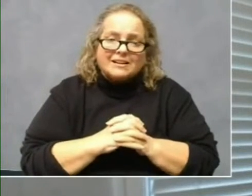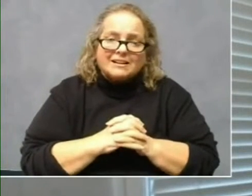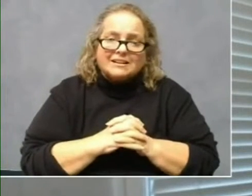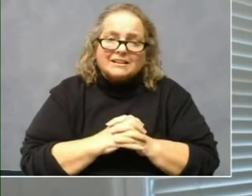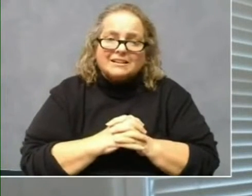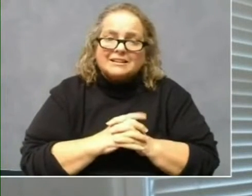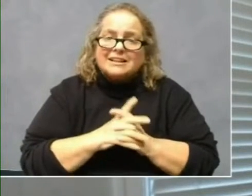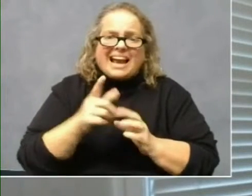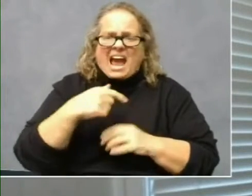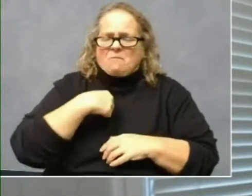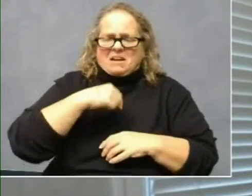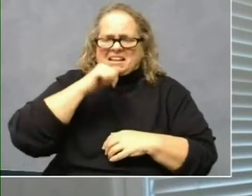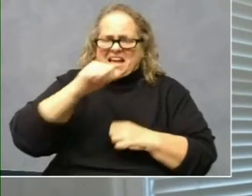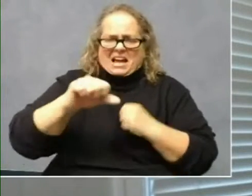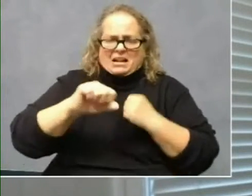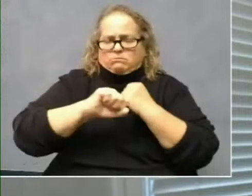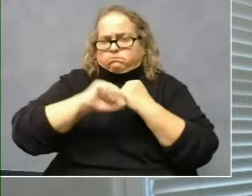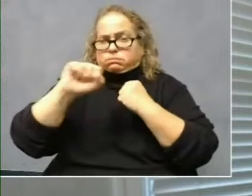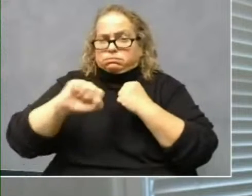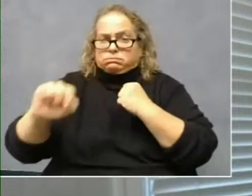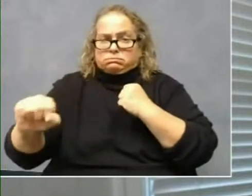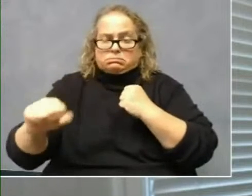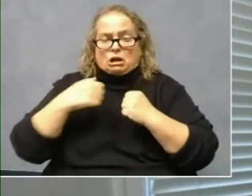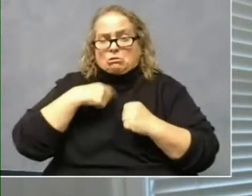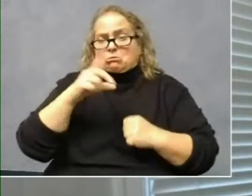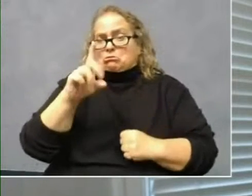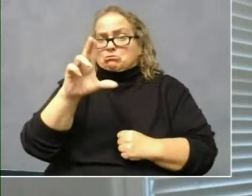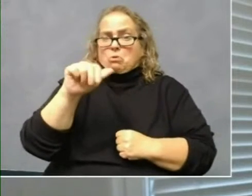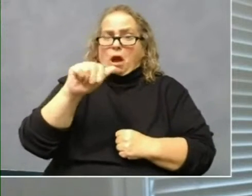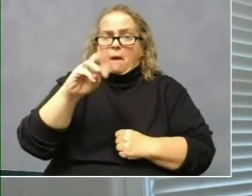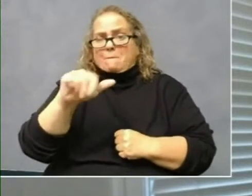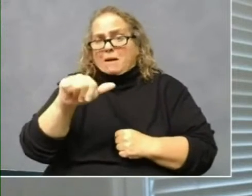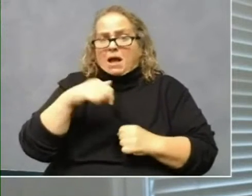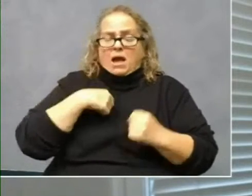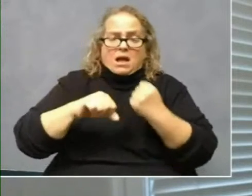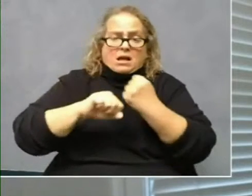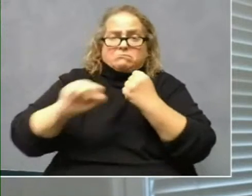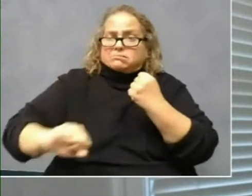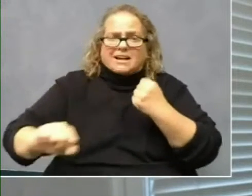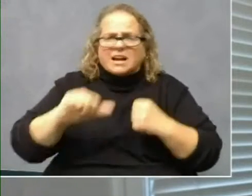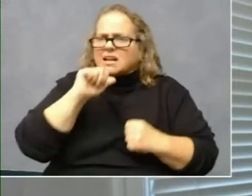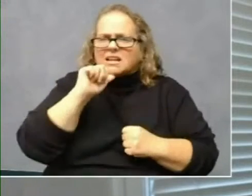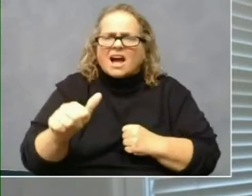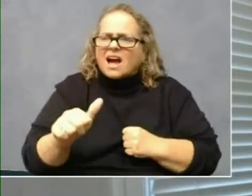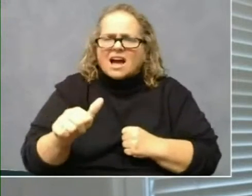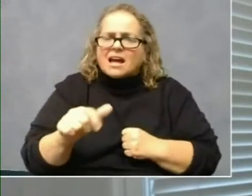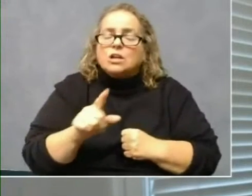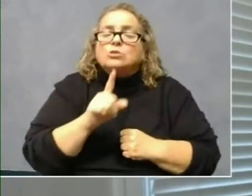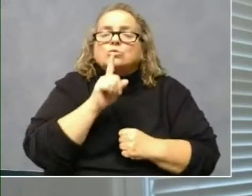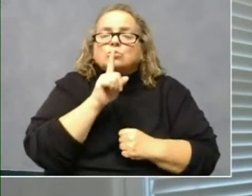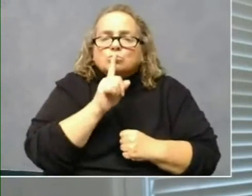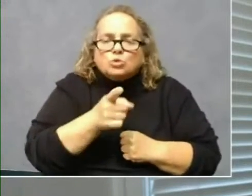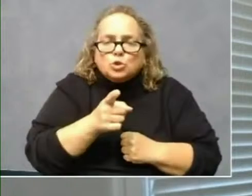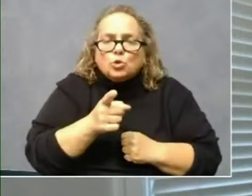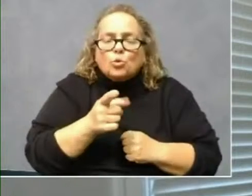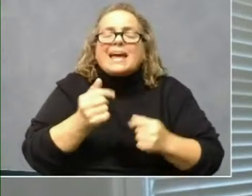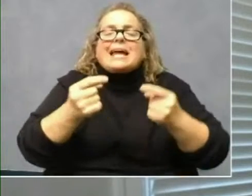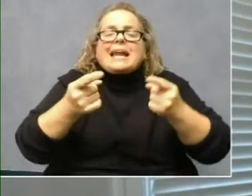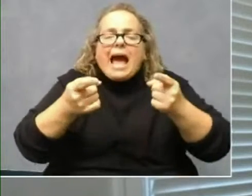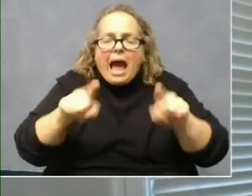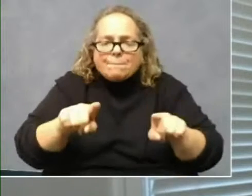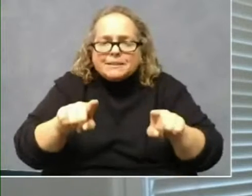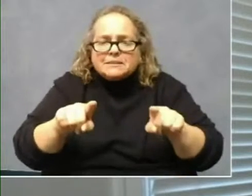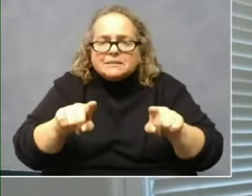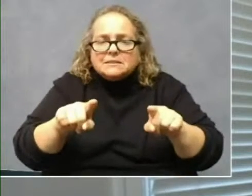dramatization made for TV. This stuff really happens. And the reason it's not happening more is because we've taken so many steps